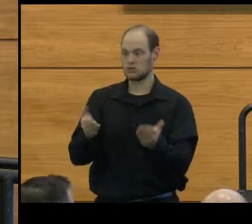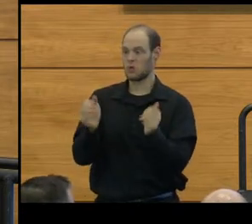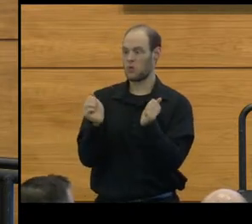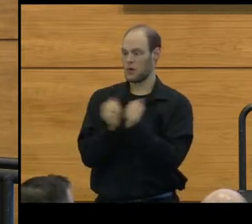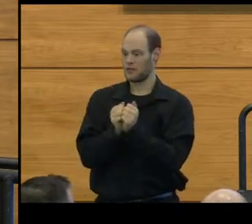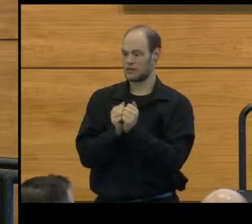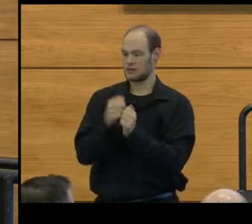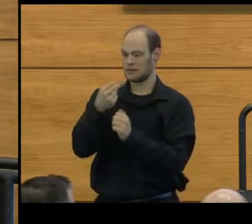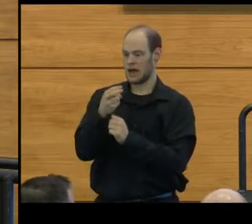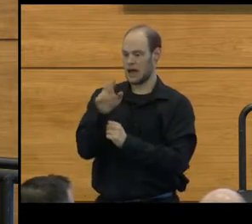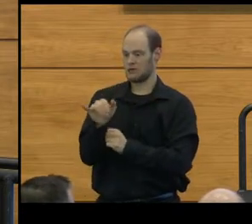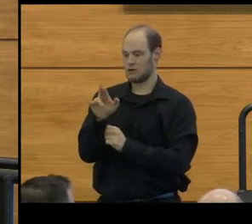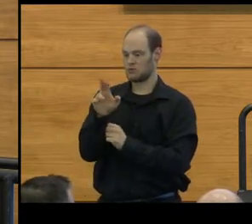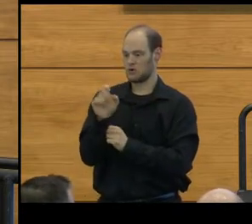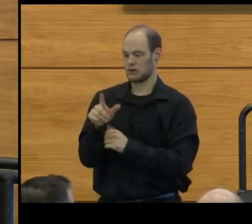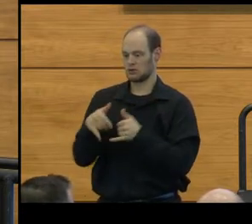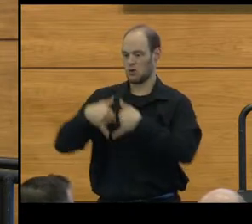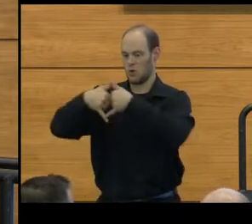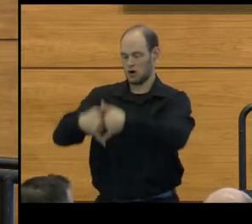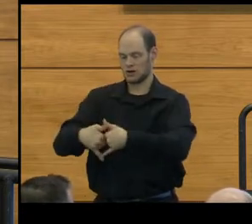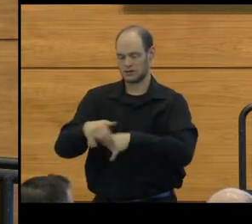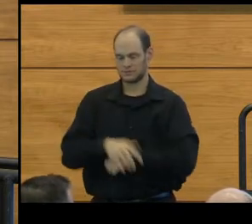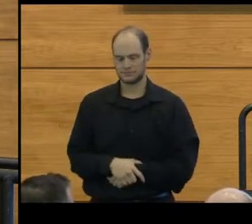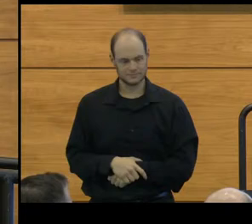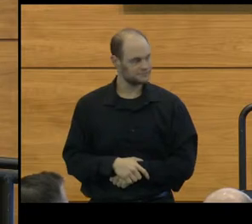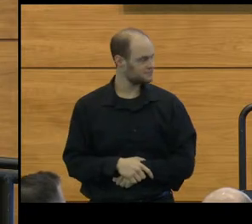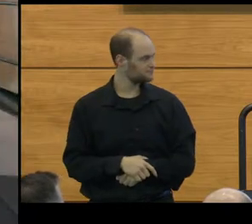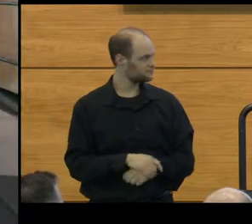with this Henry Russel Award.